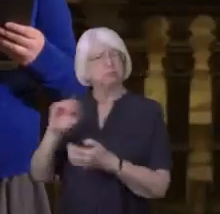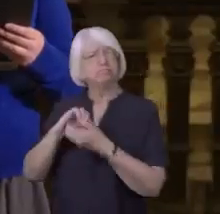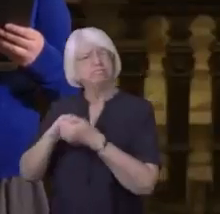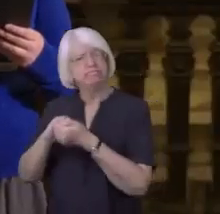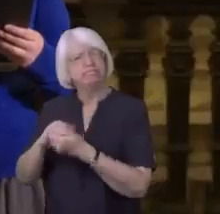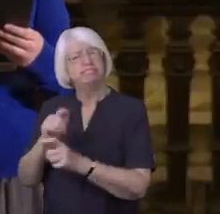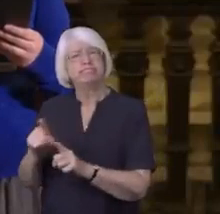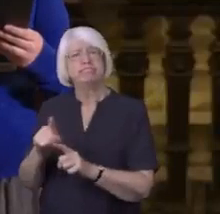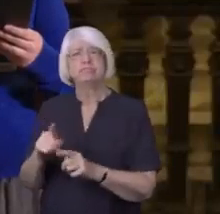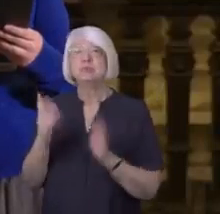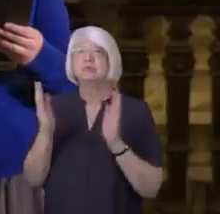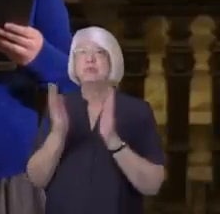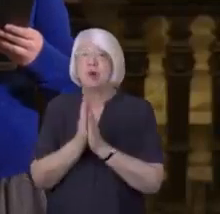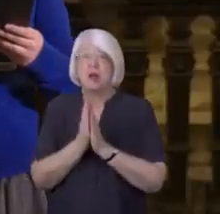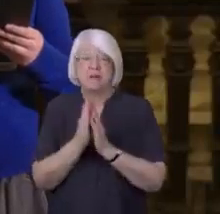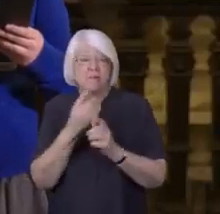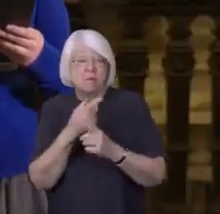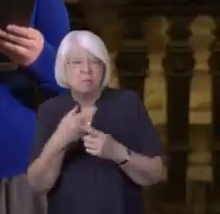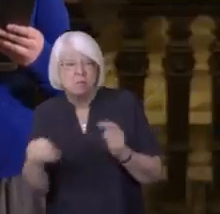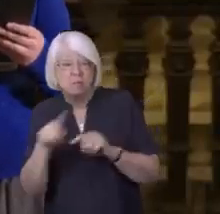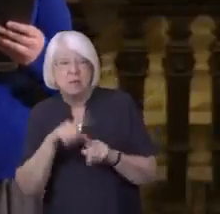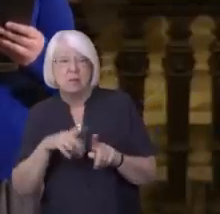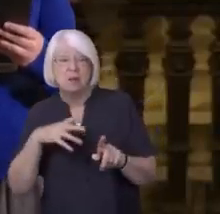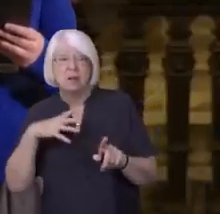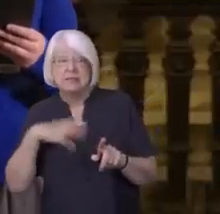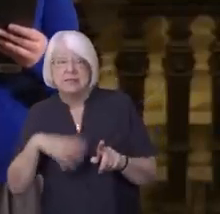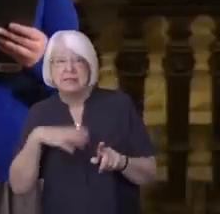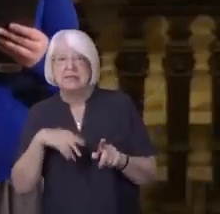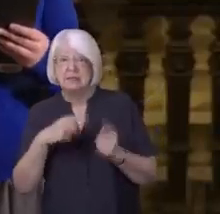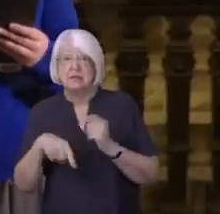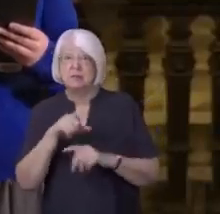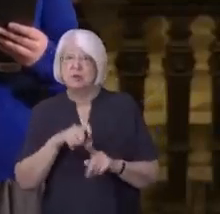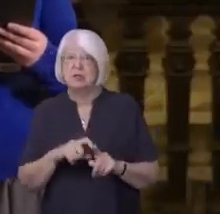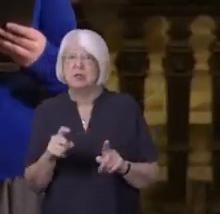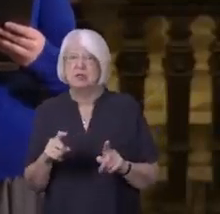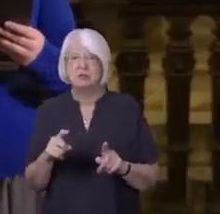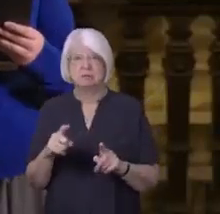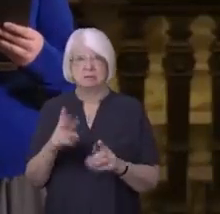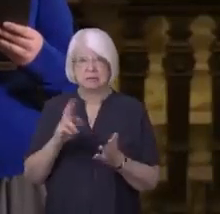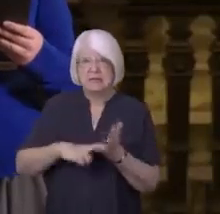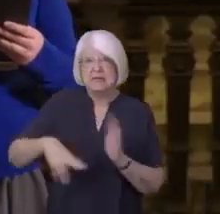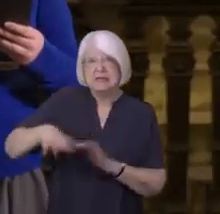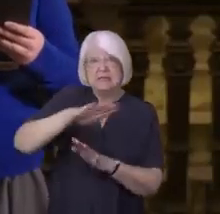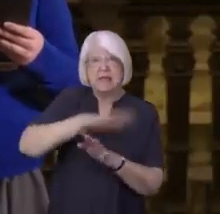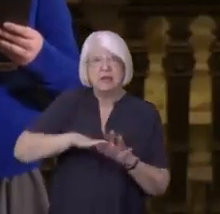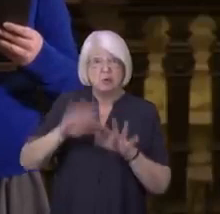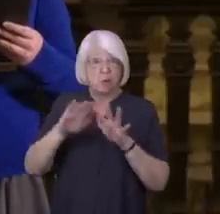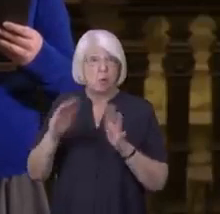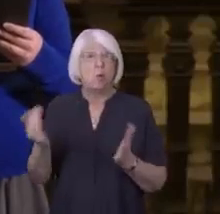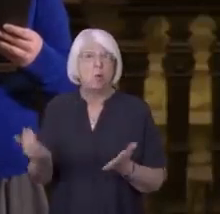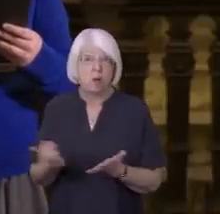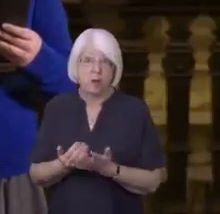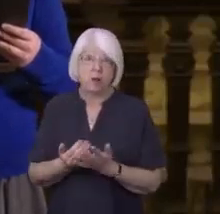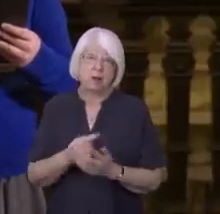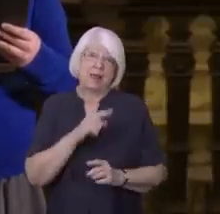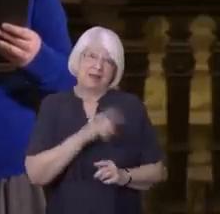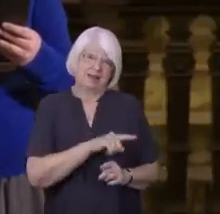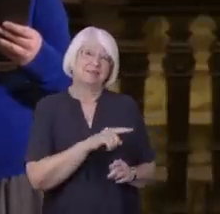in need in our community, our nation, and in the world, and for the work of the Children's Society in sharing your